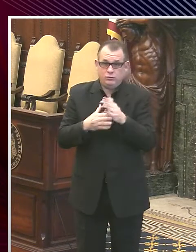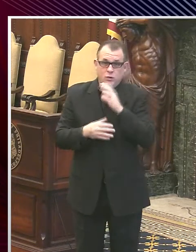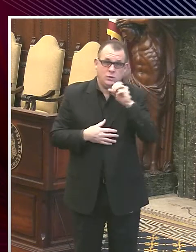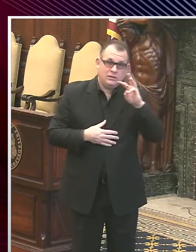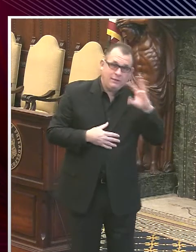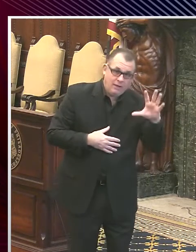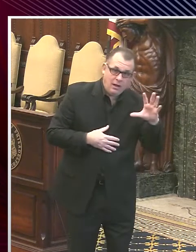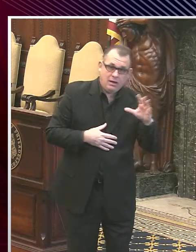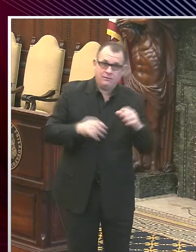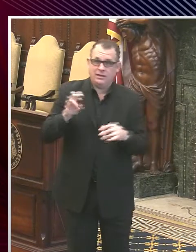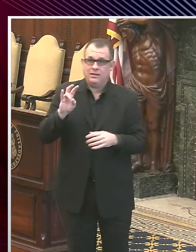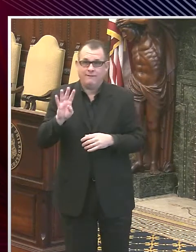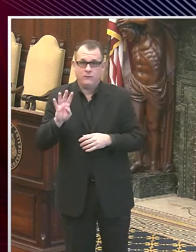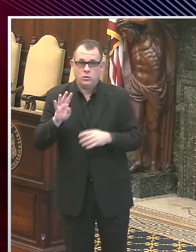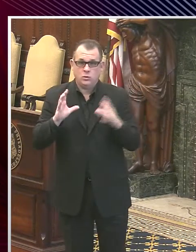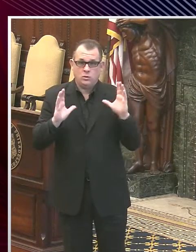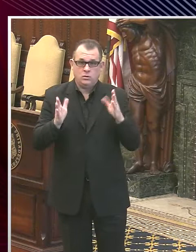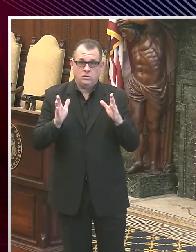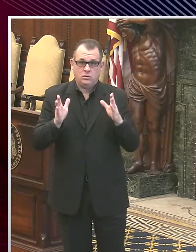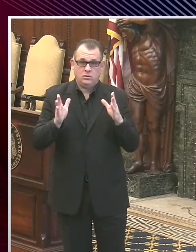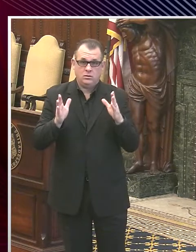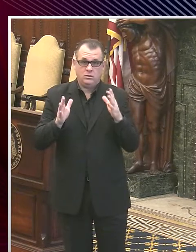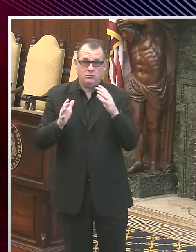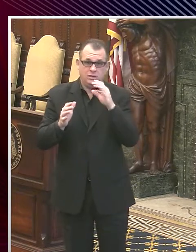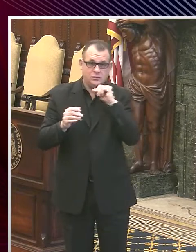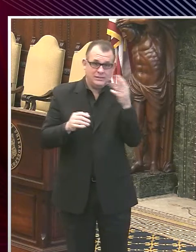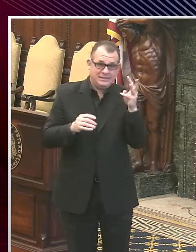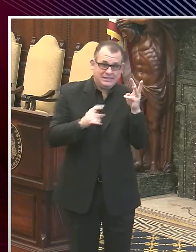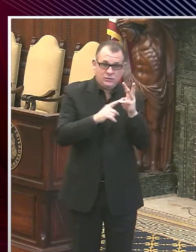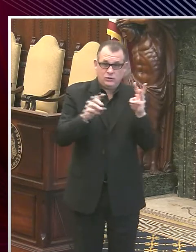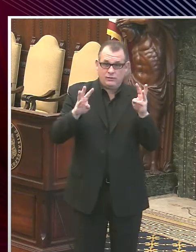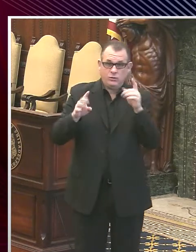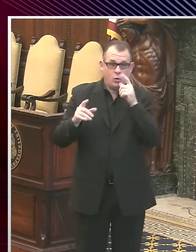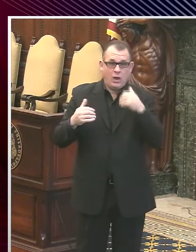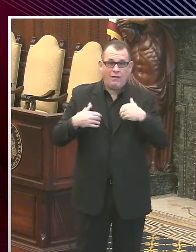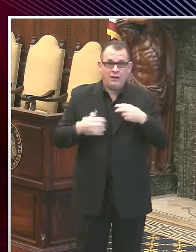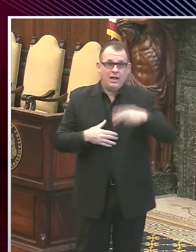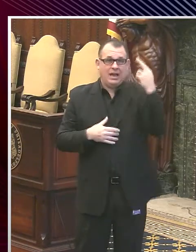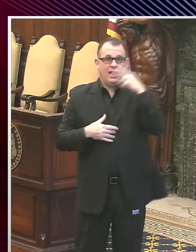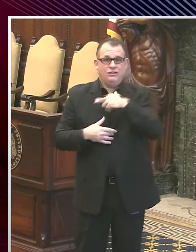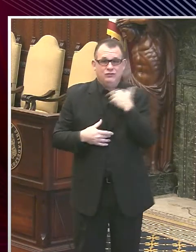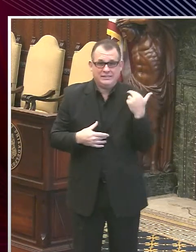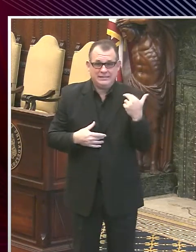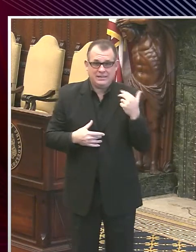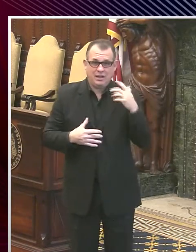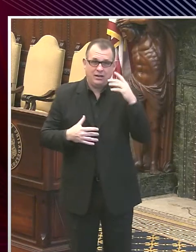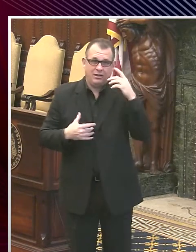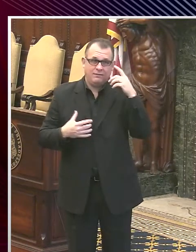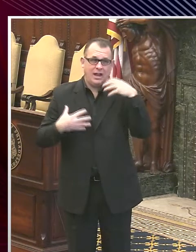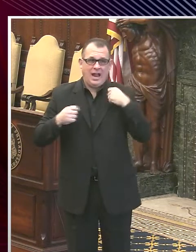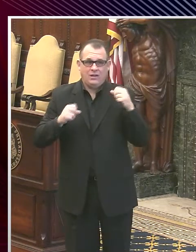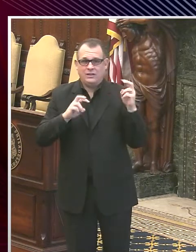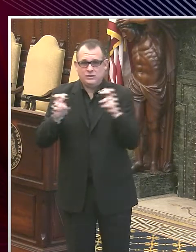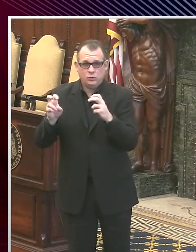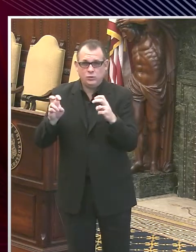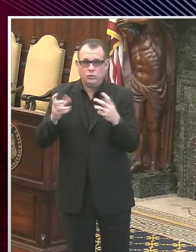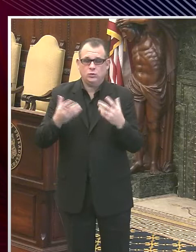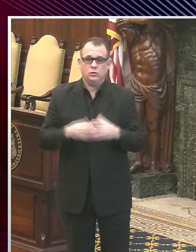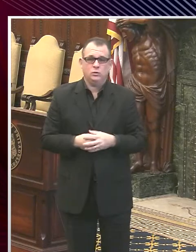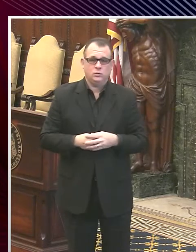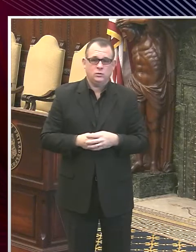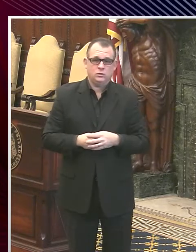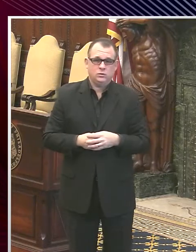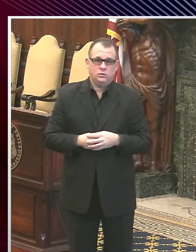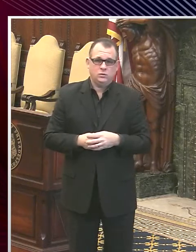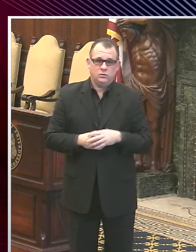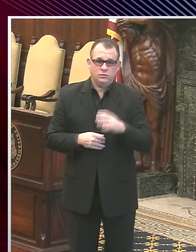ages of 65 and 74, and people between the ages of 16 and 64 who have high-risk medical conditions. Those are conditions that put them at